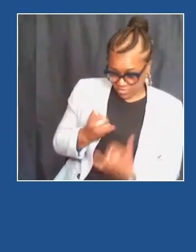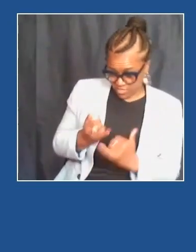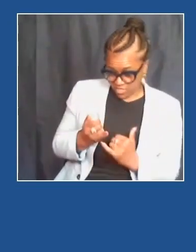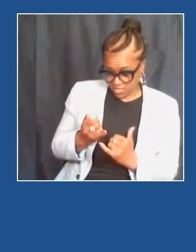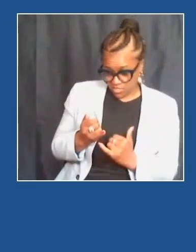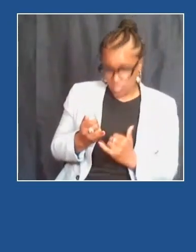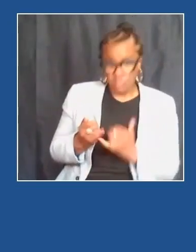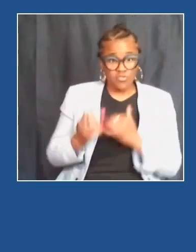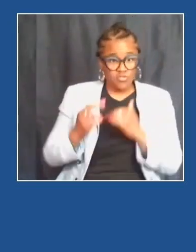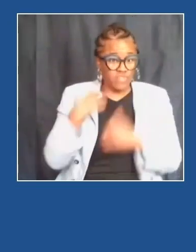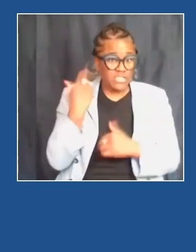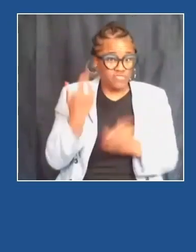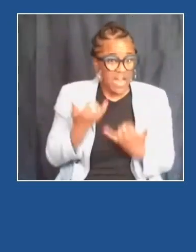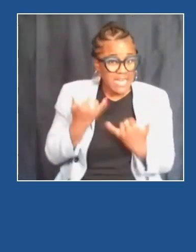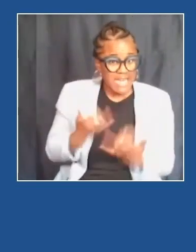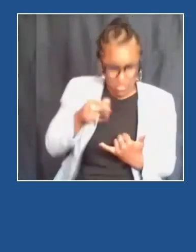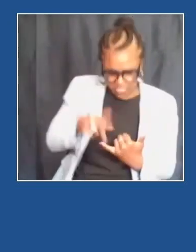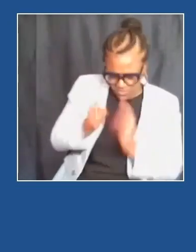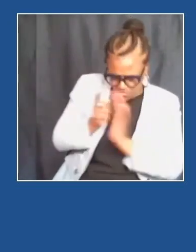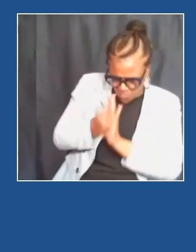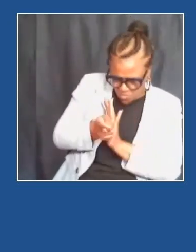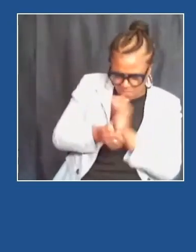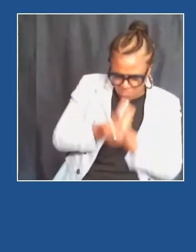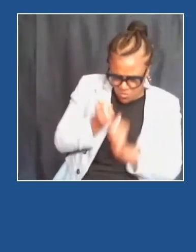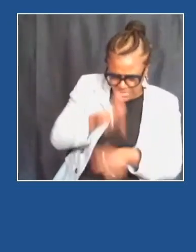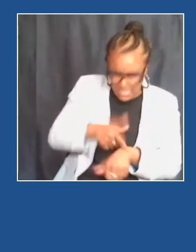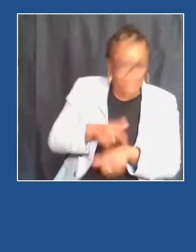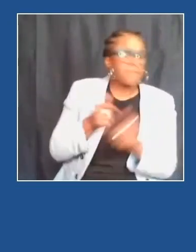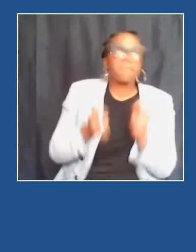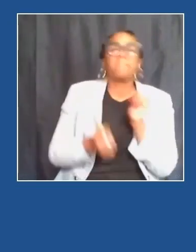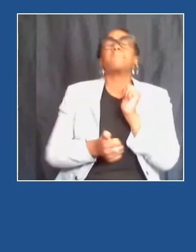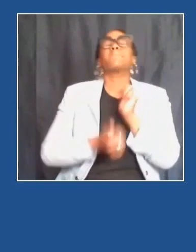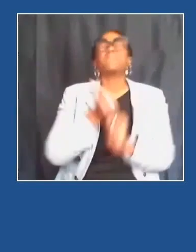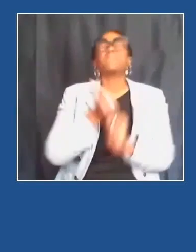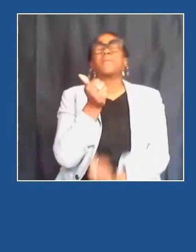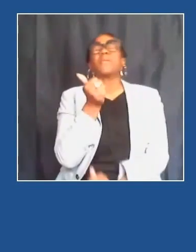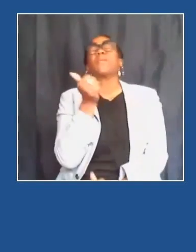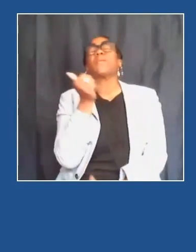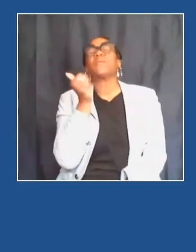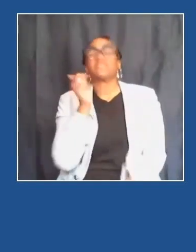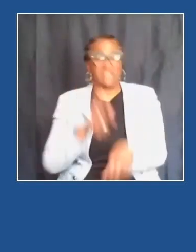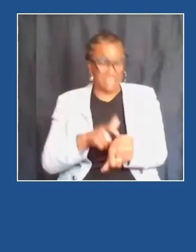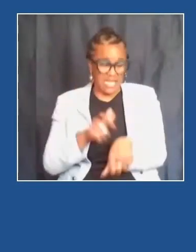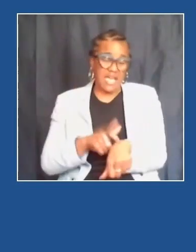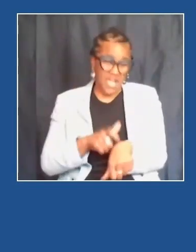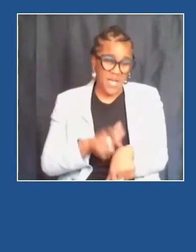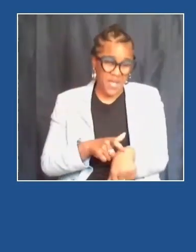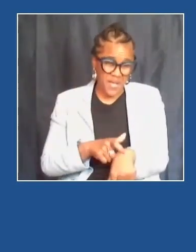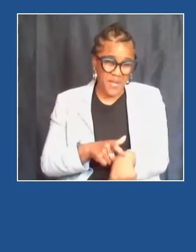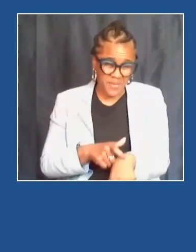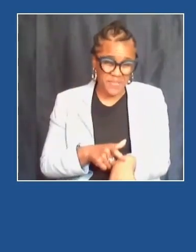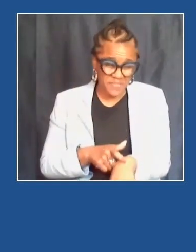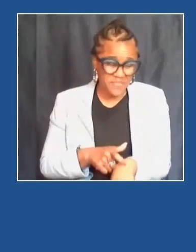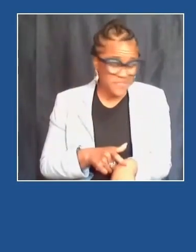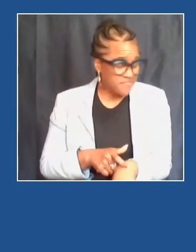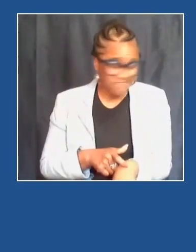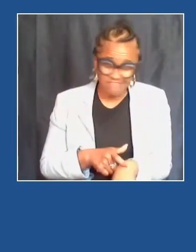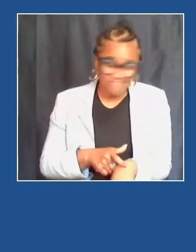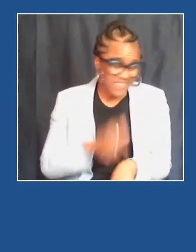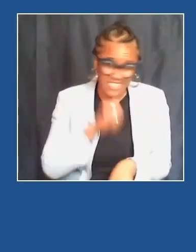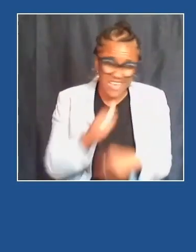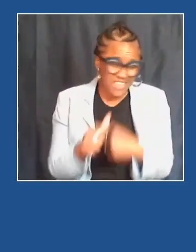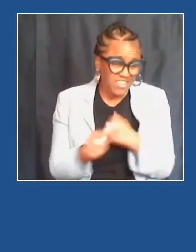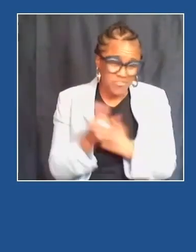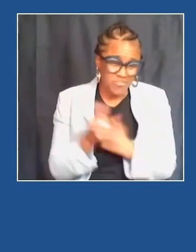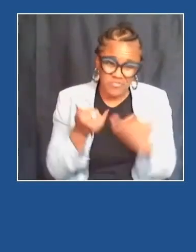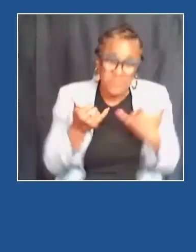moment? And most of the time, the vast, vast, vast majority of the time, it's not dangerous